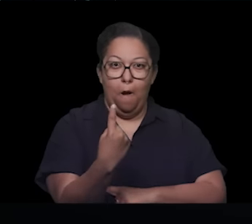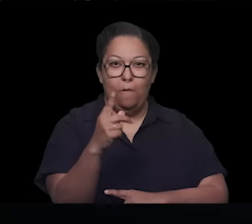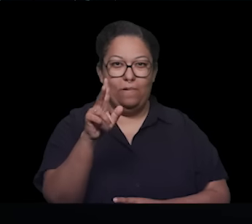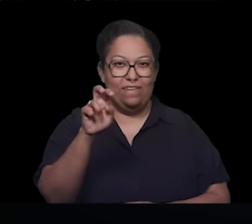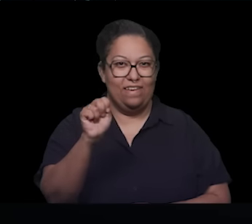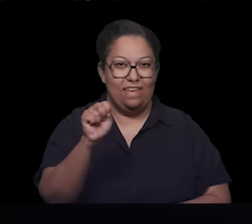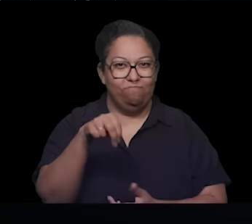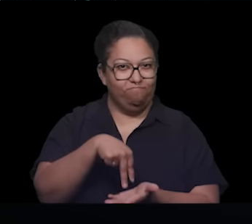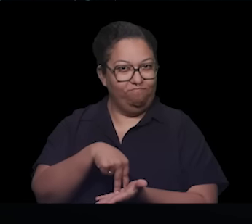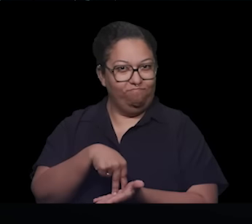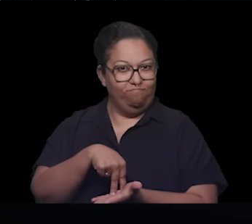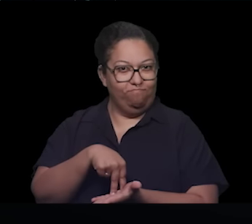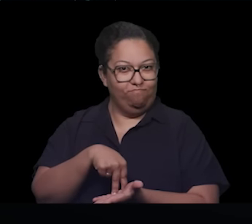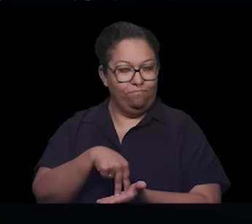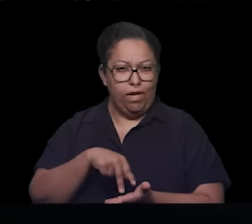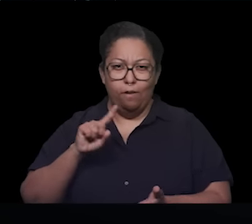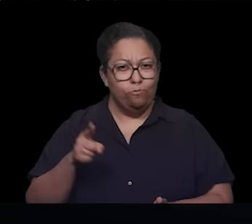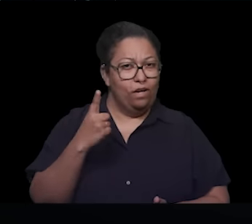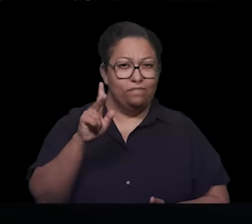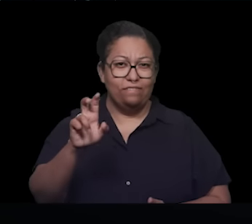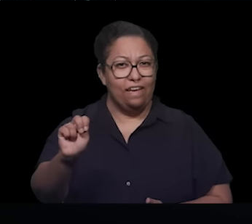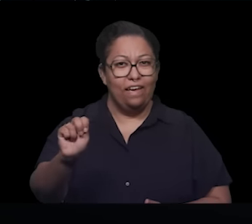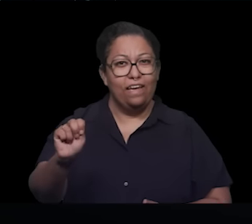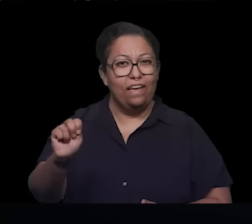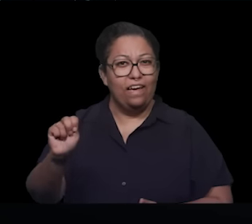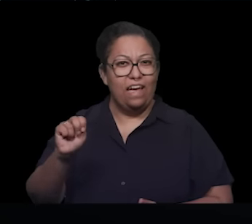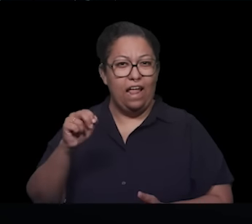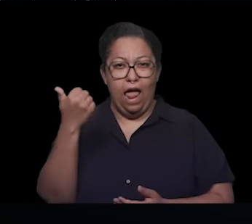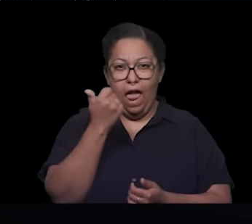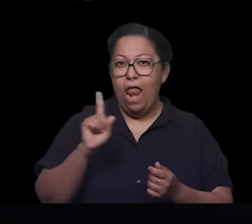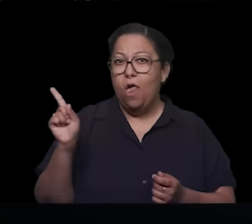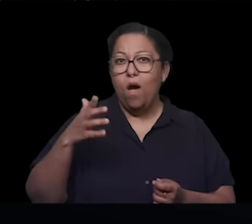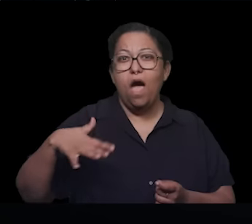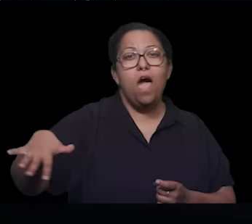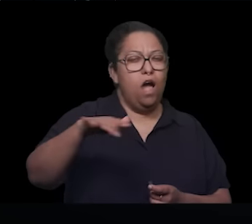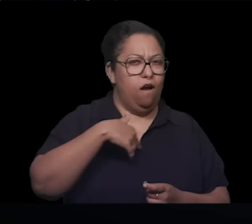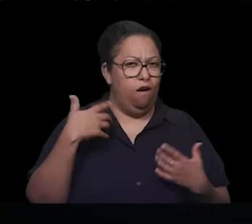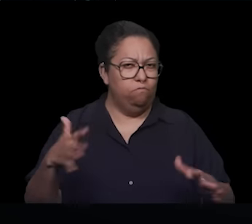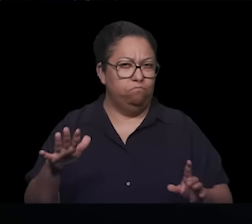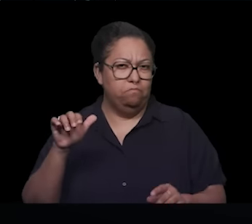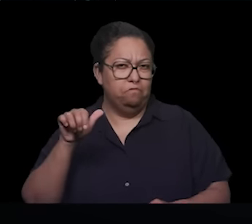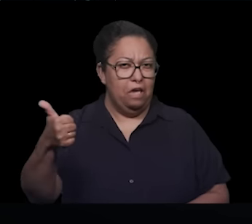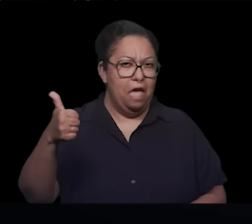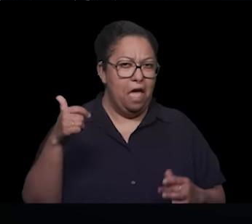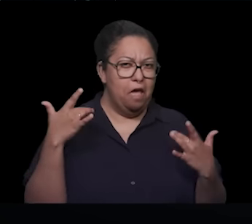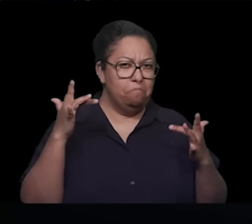Ken standing alone. I'm just Ken.